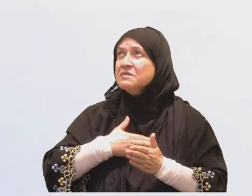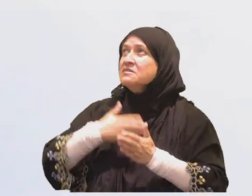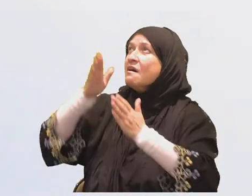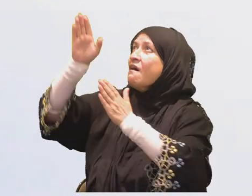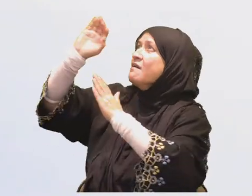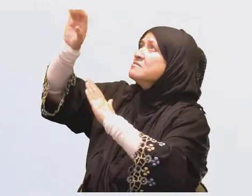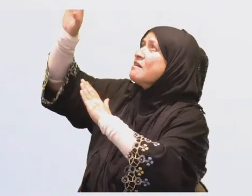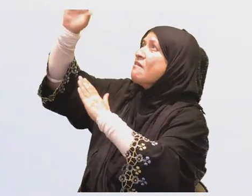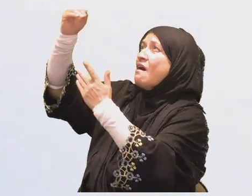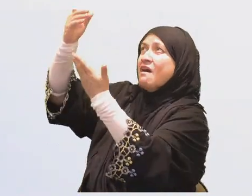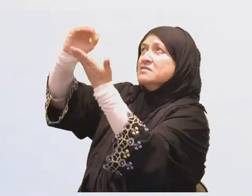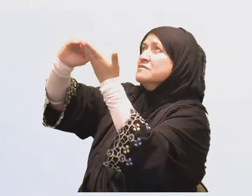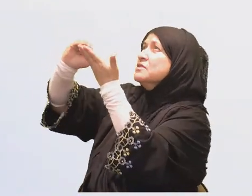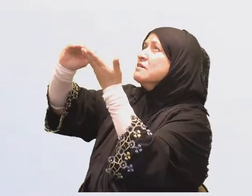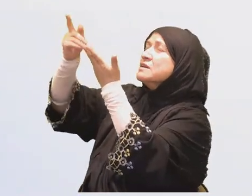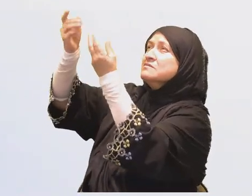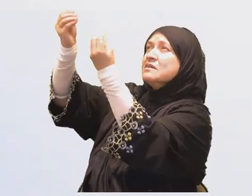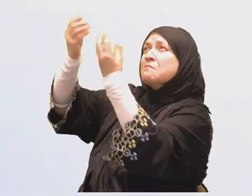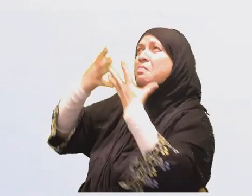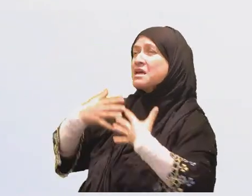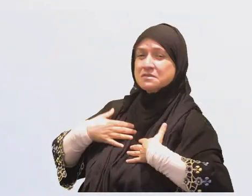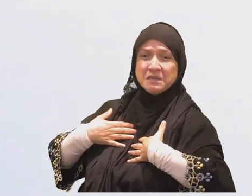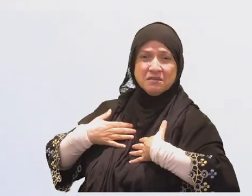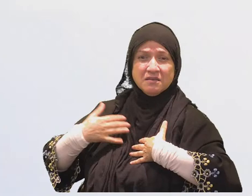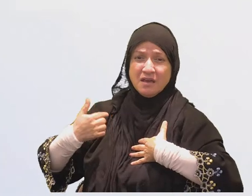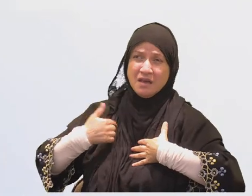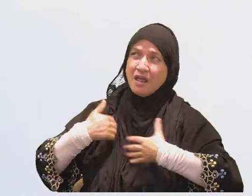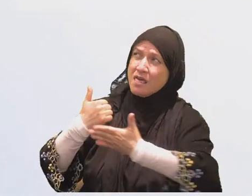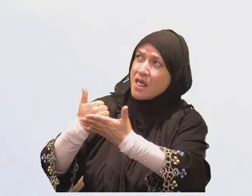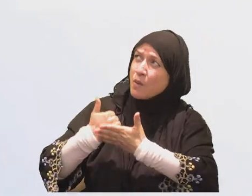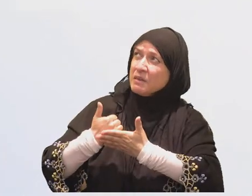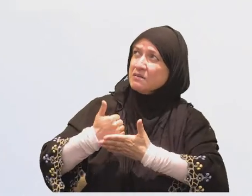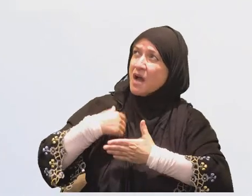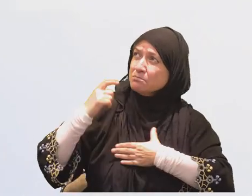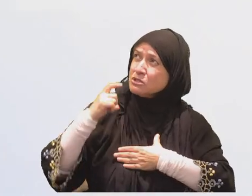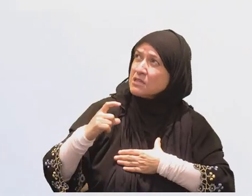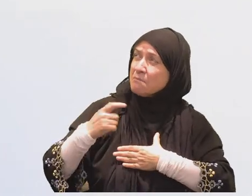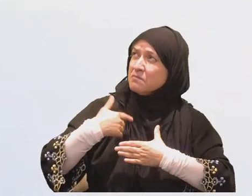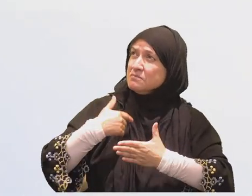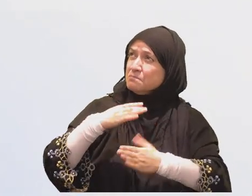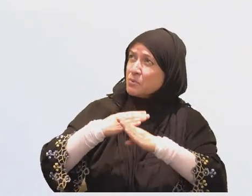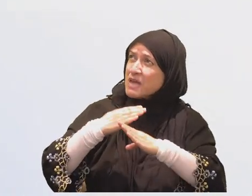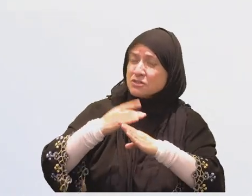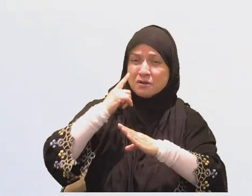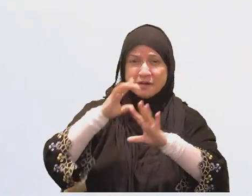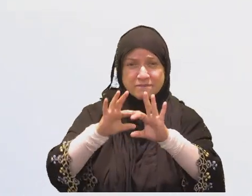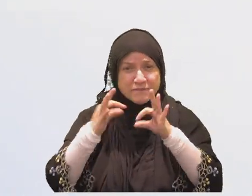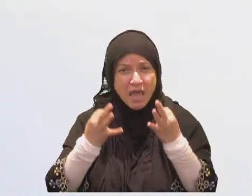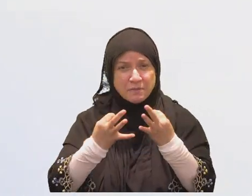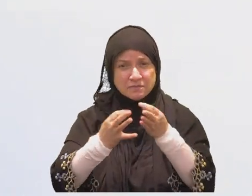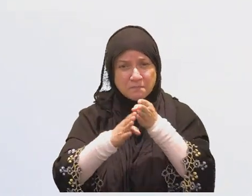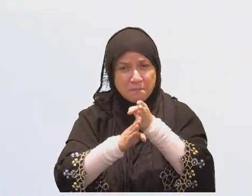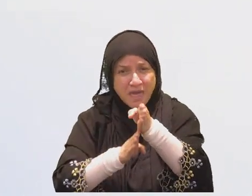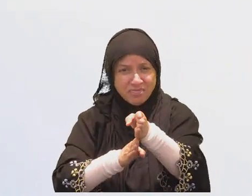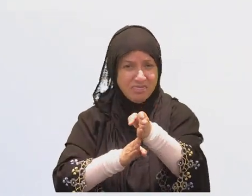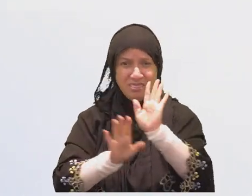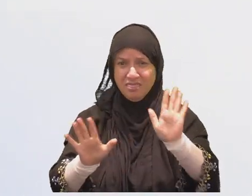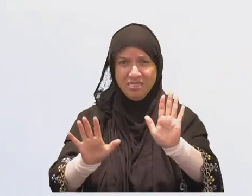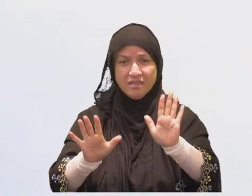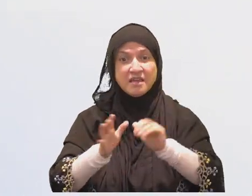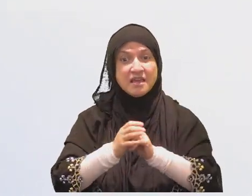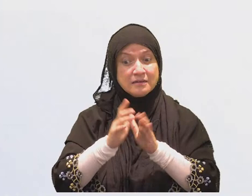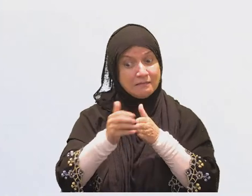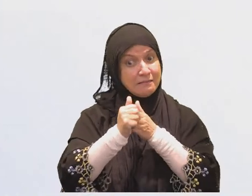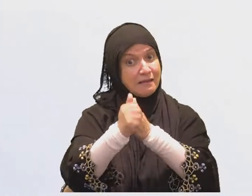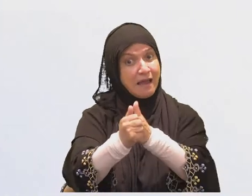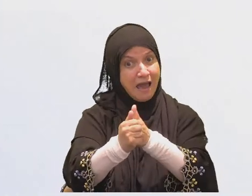roots, you know what you tell them? Tell them you can pass any law you want, you can say anything you